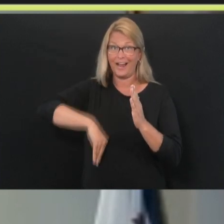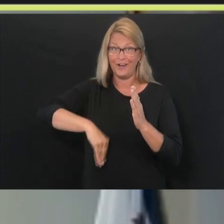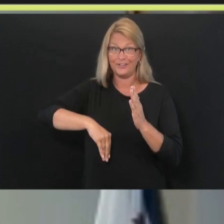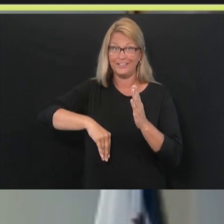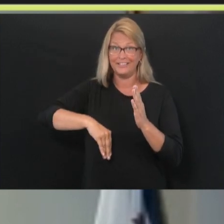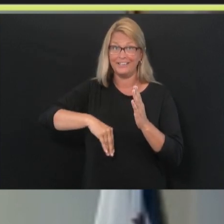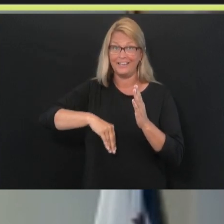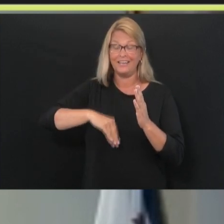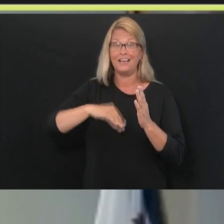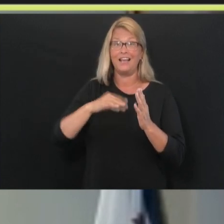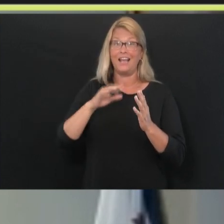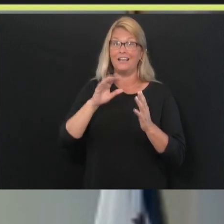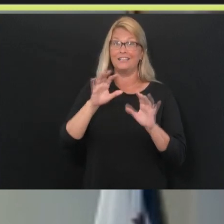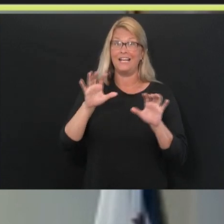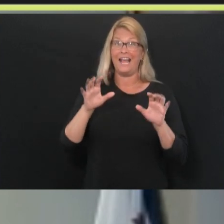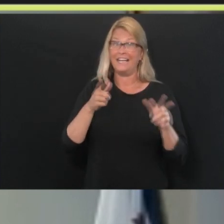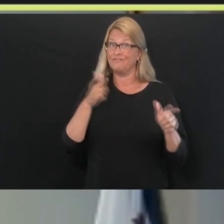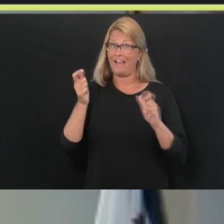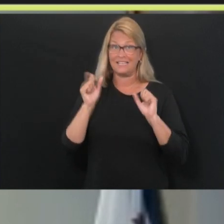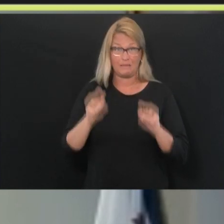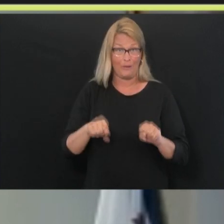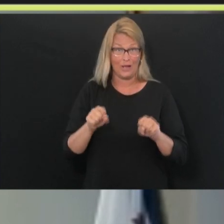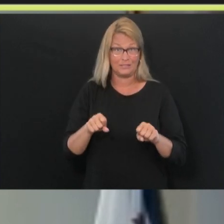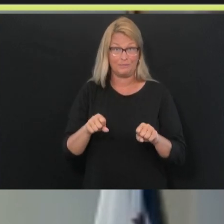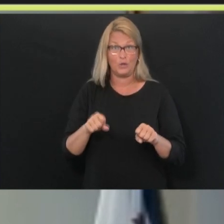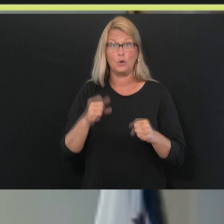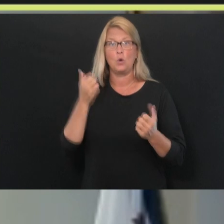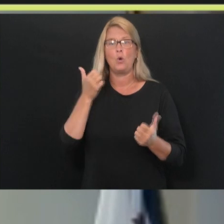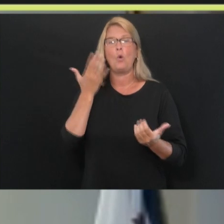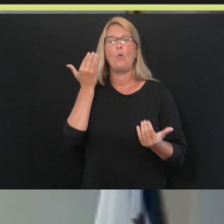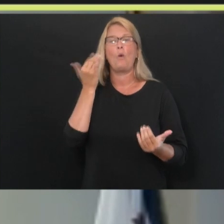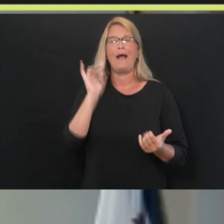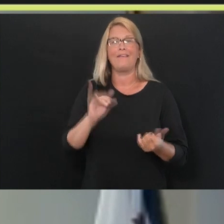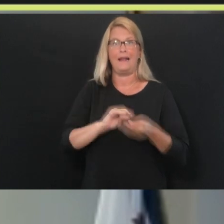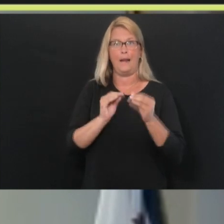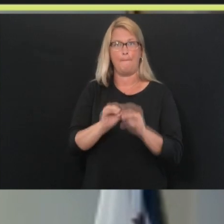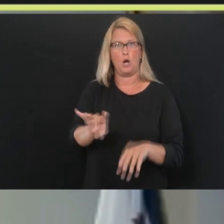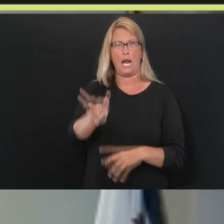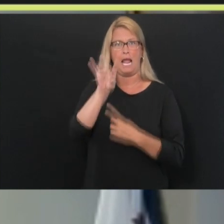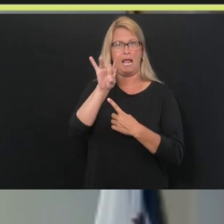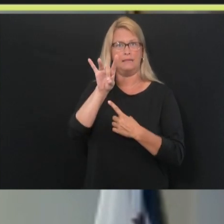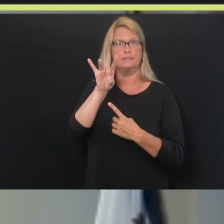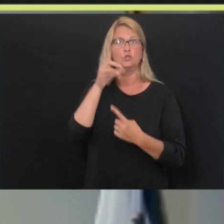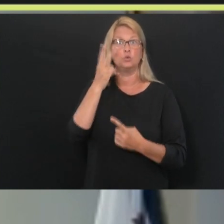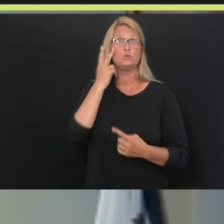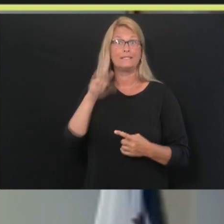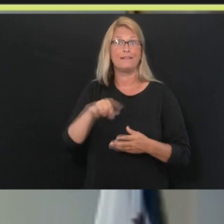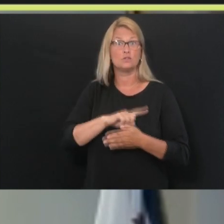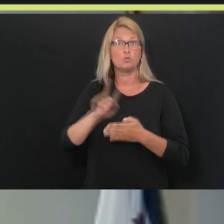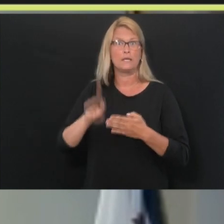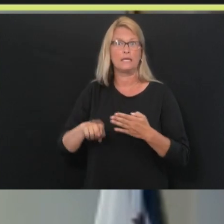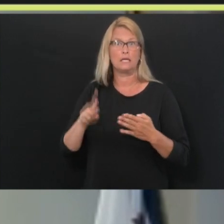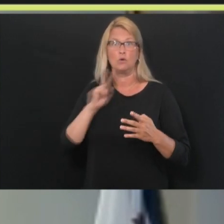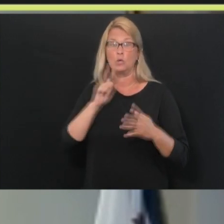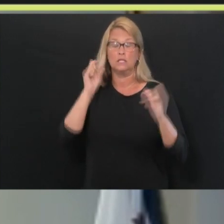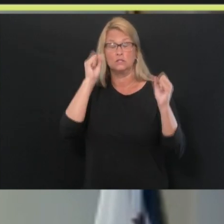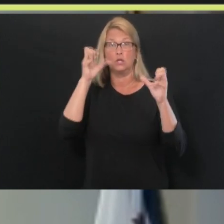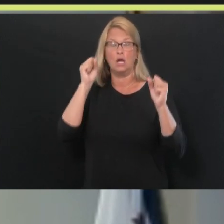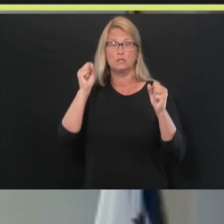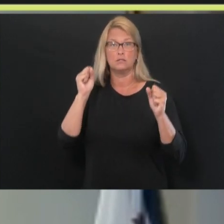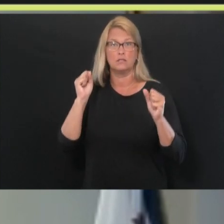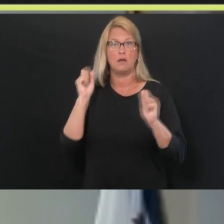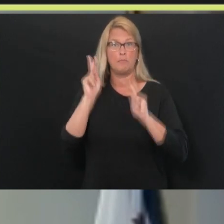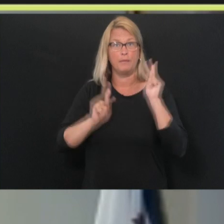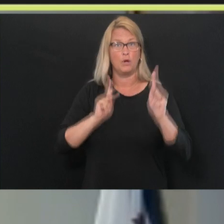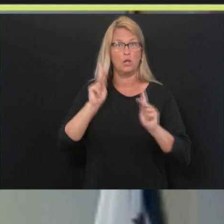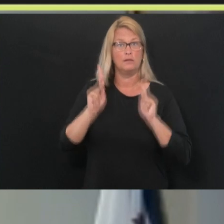done as fast as possible, which is why that number 8 came out over the weekend, which of course shocked everybody. Unfortunately,